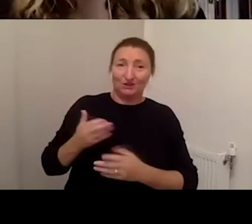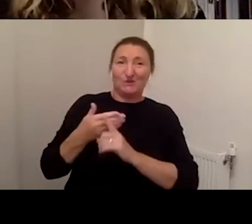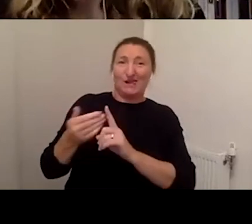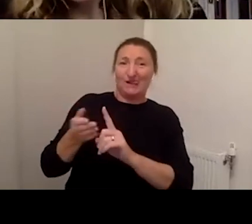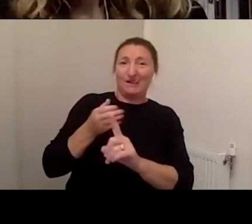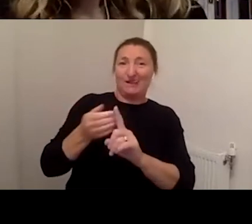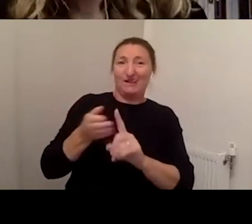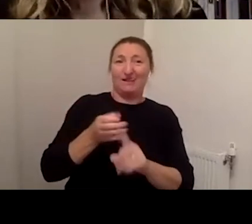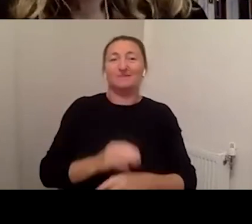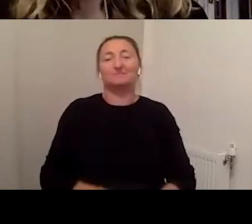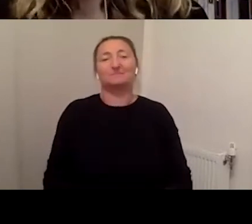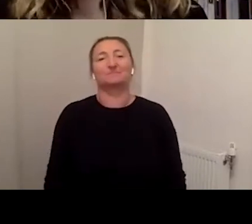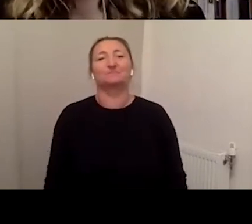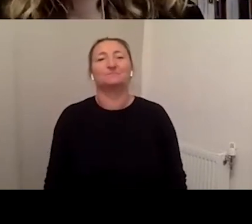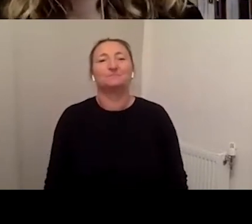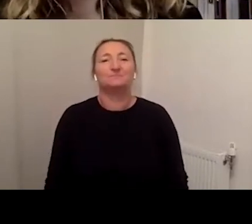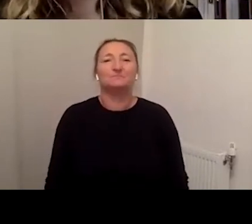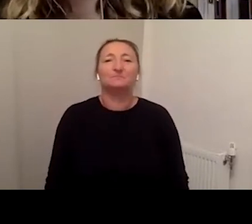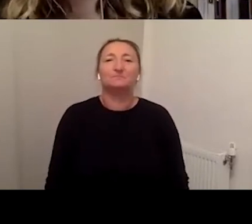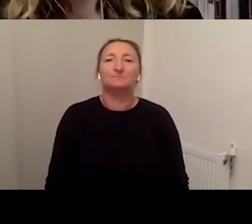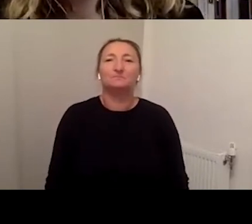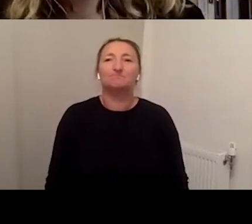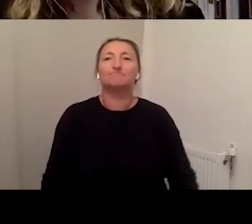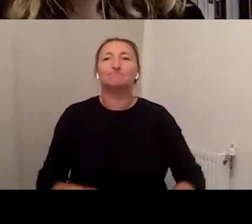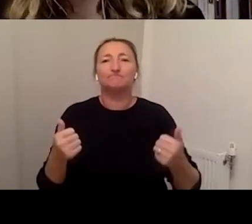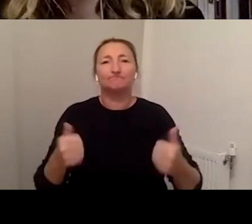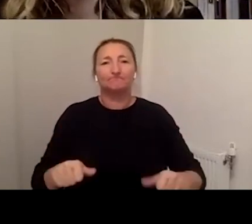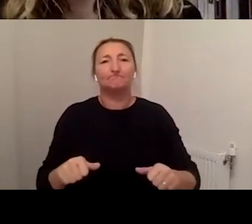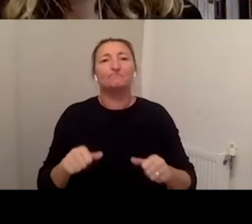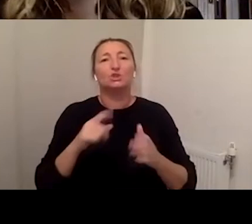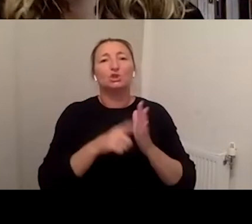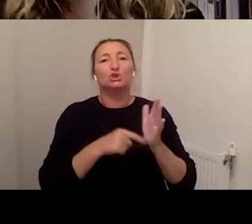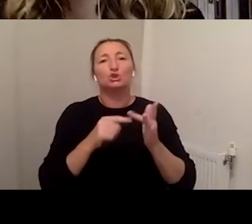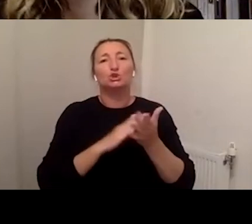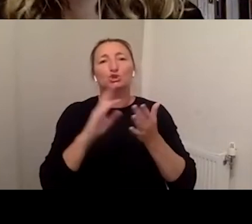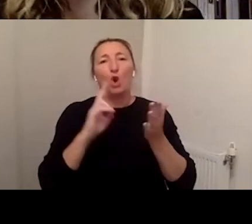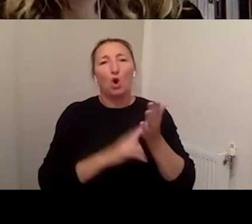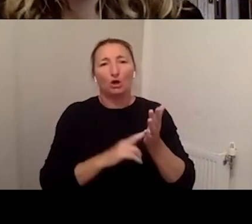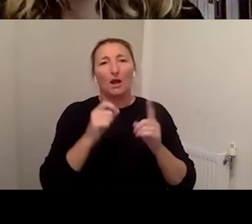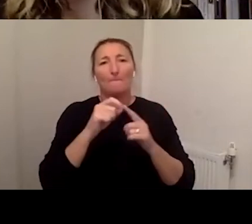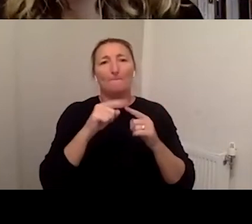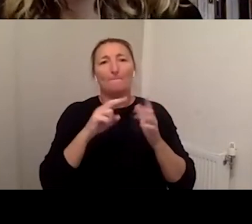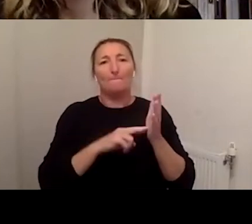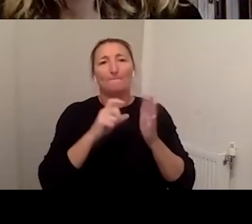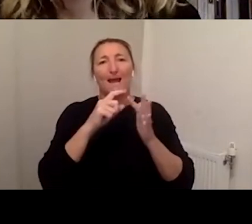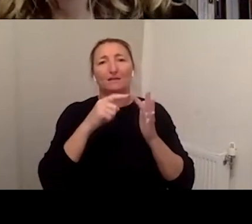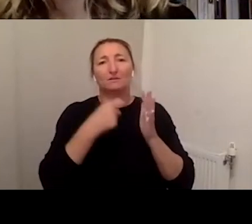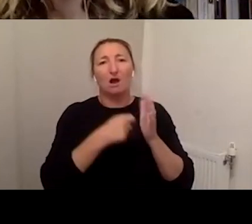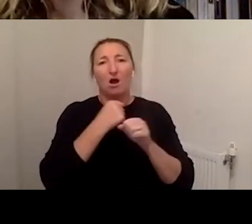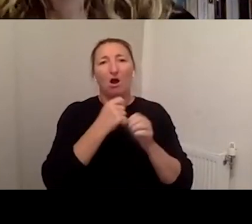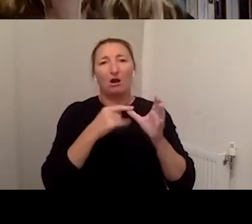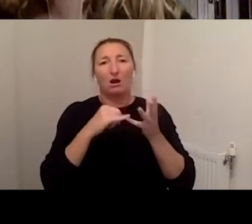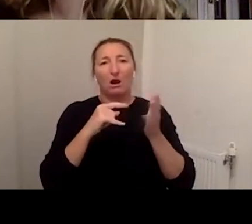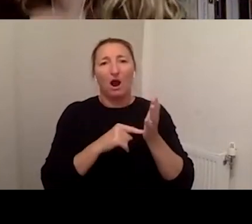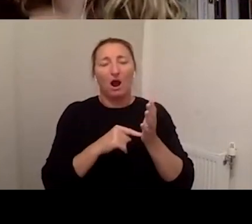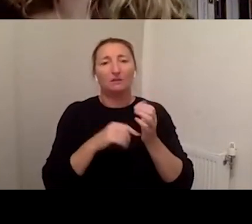as it goes. Right, finally, I wanted to talk to John Prendergast, introduce him. John, actually, on his bio, says that he is chairman